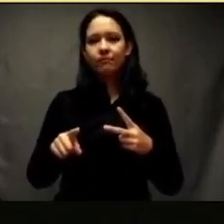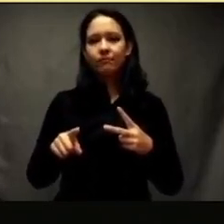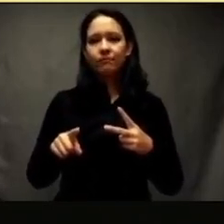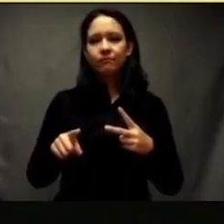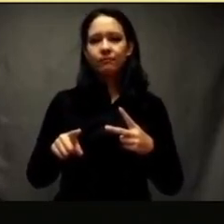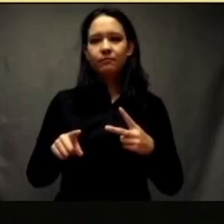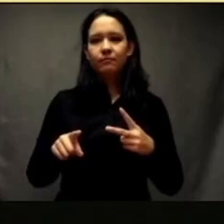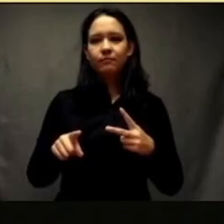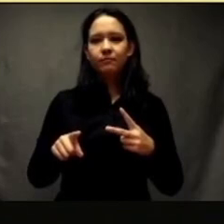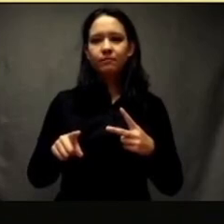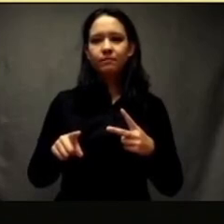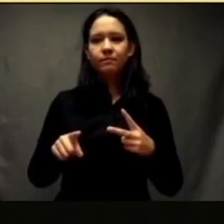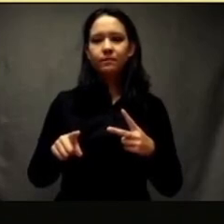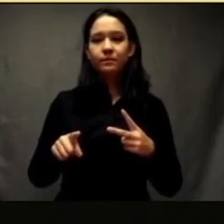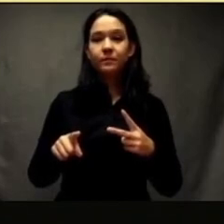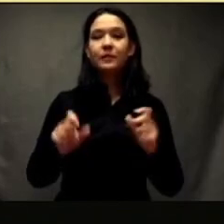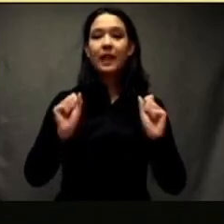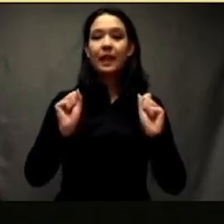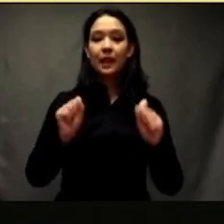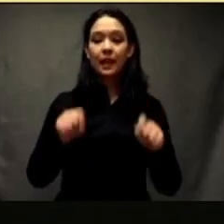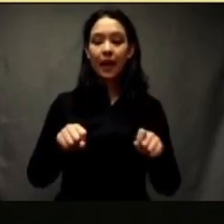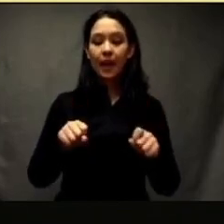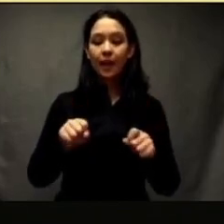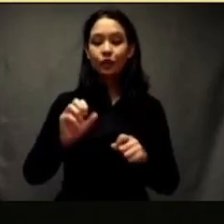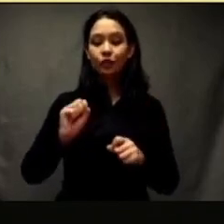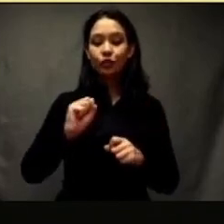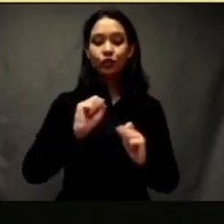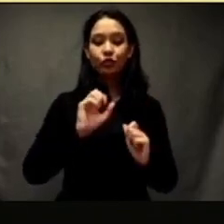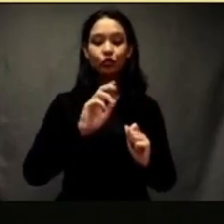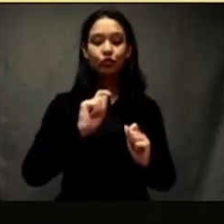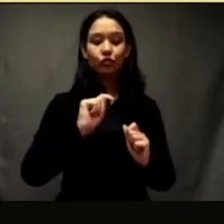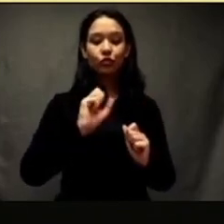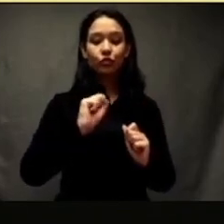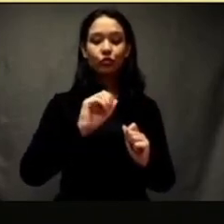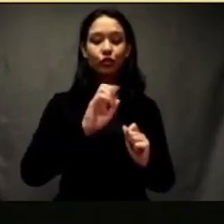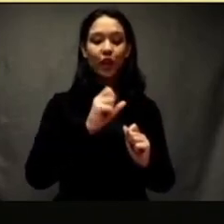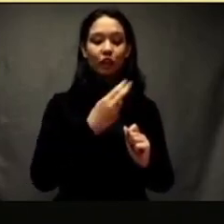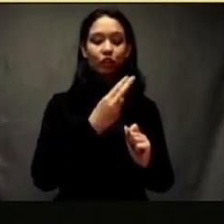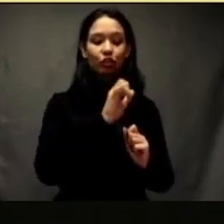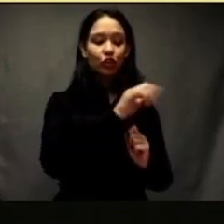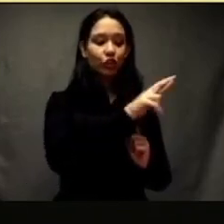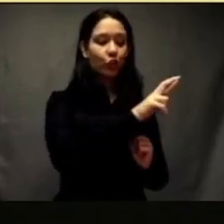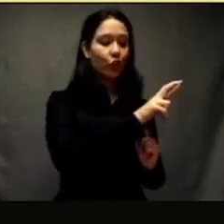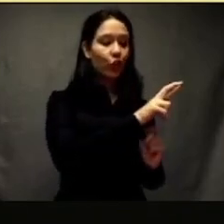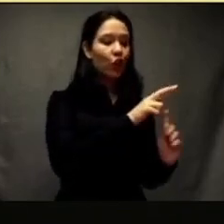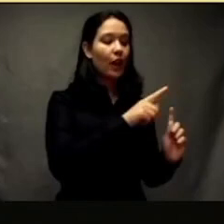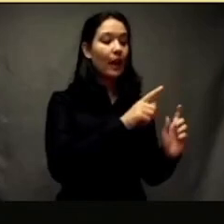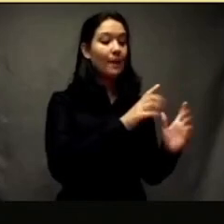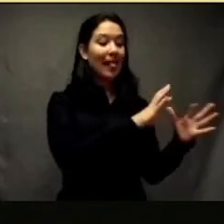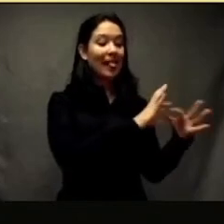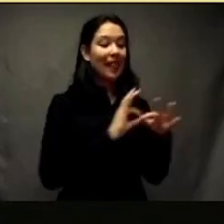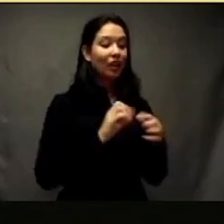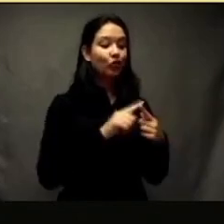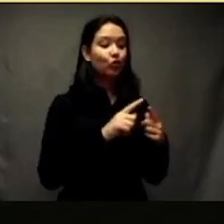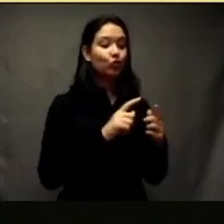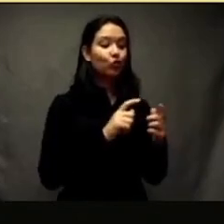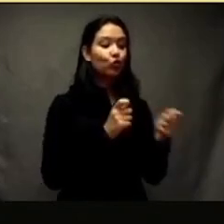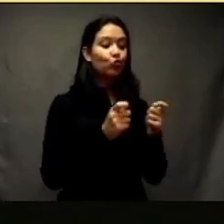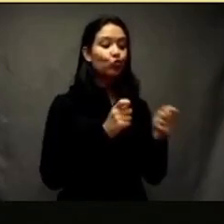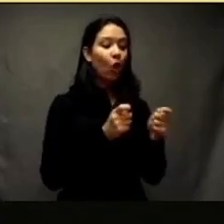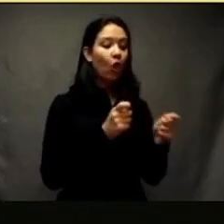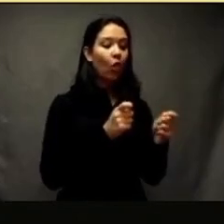things. Can ScratchJr be used to link and control the movements of small robots? Unfortunately,